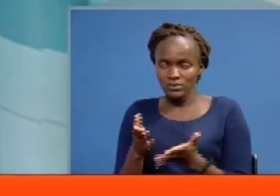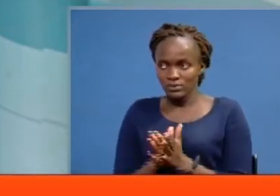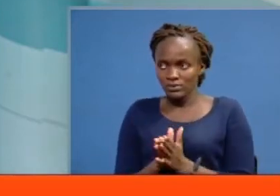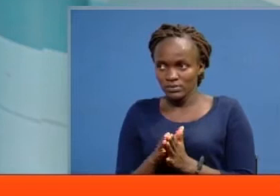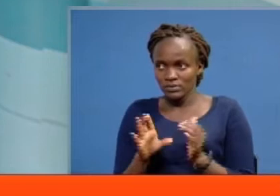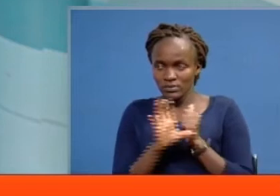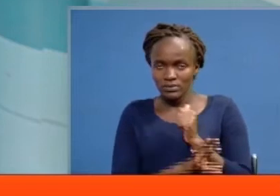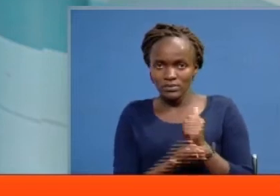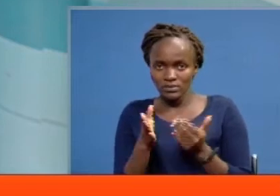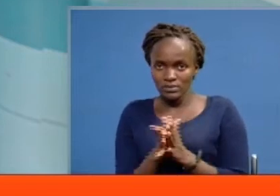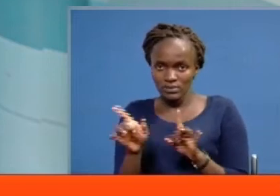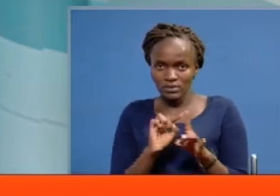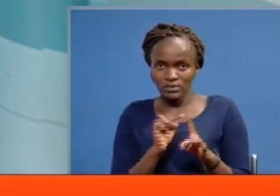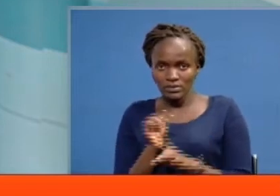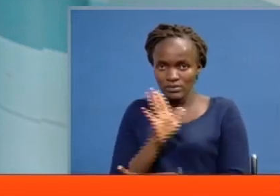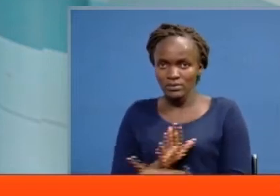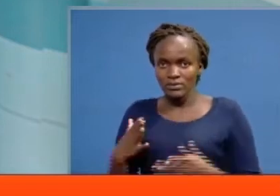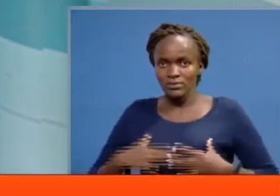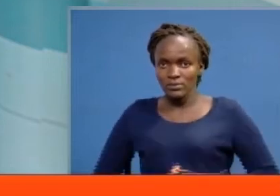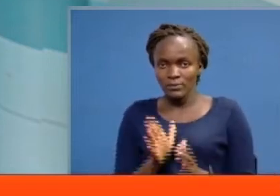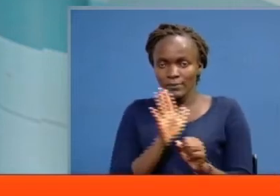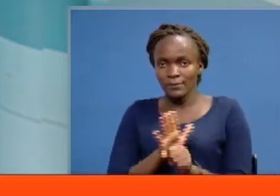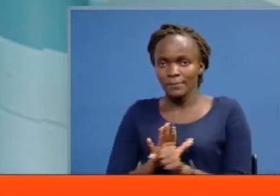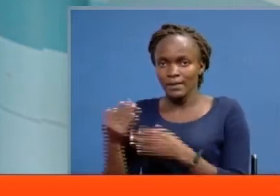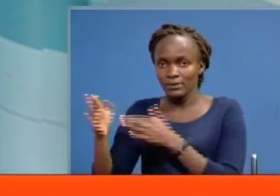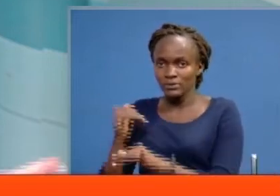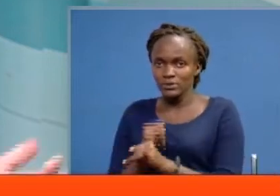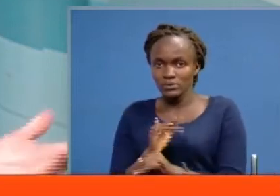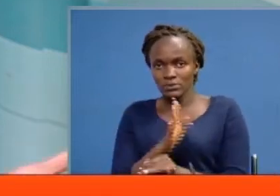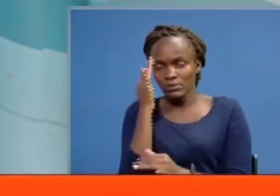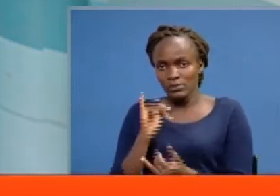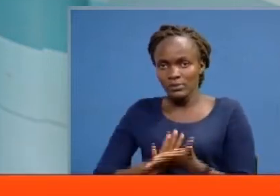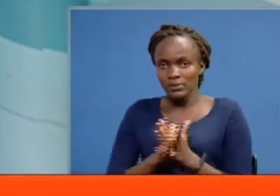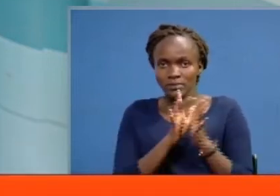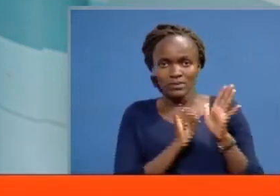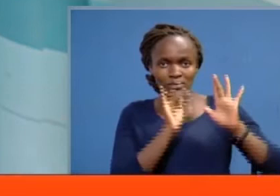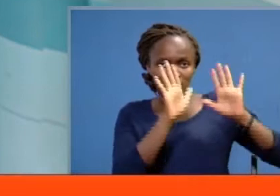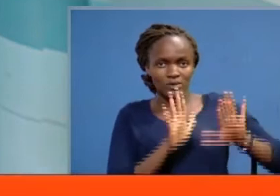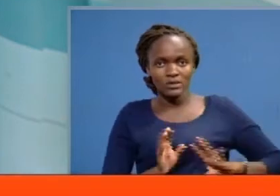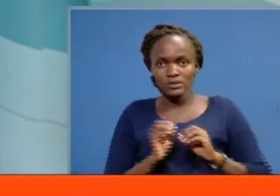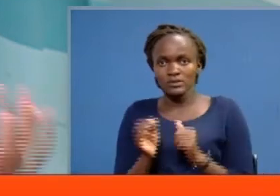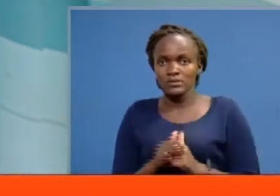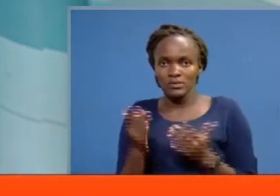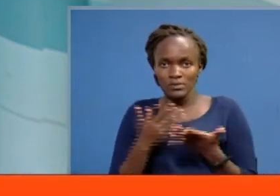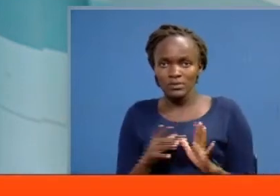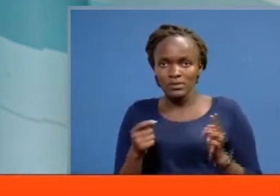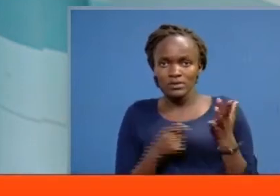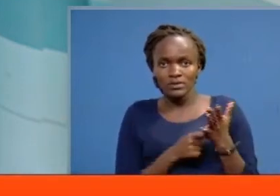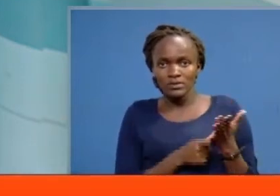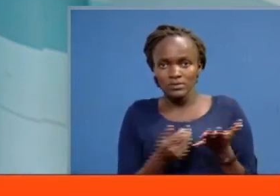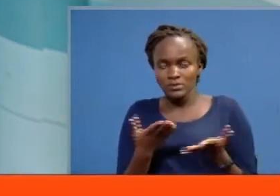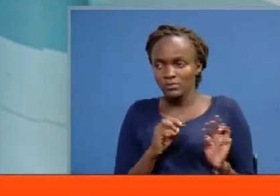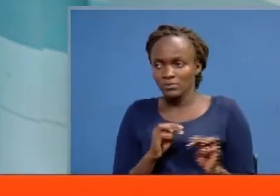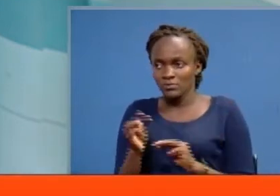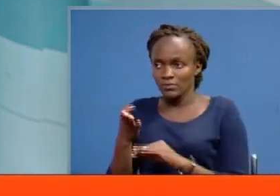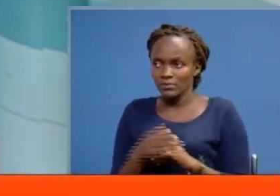career and different careers. A lot of people are losing their jobs because they are becoming irrelevant because of where technology is moving